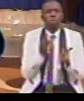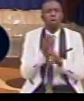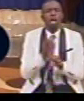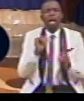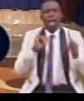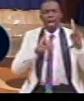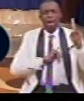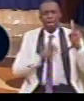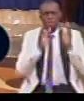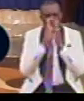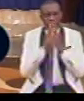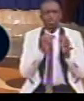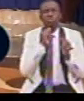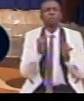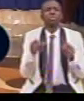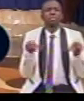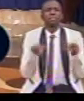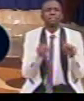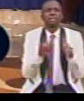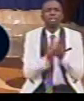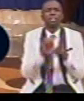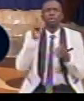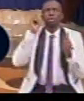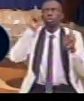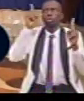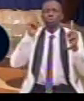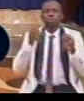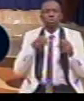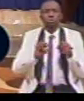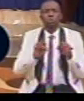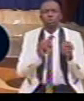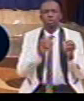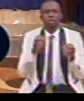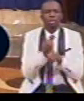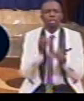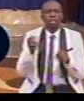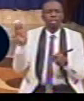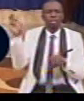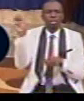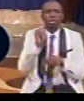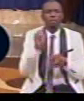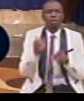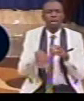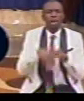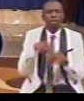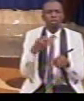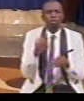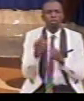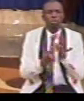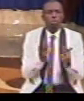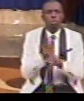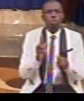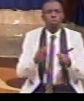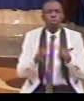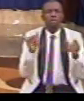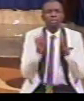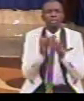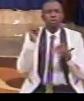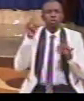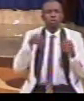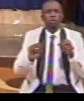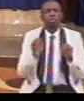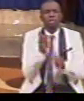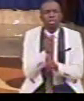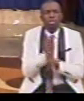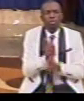that thou should stick them out of the world but those shoulders keep them from the evil they are